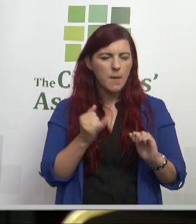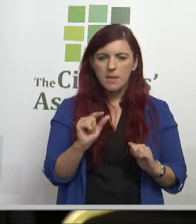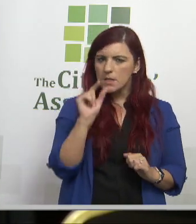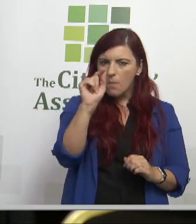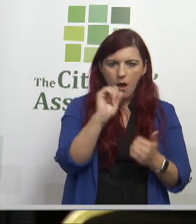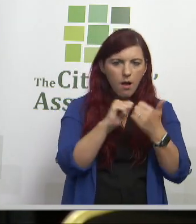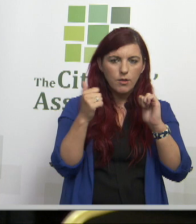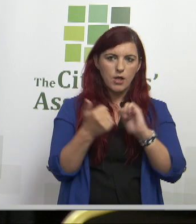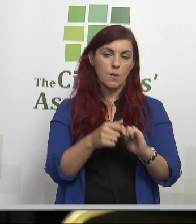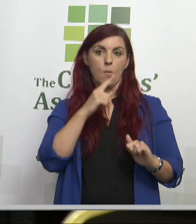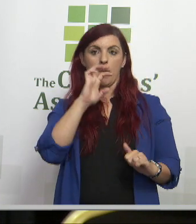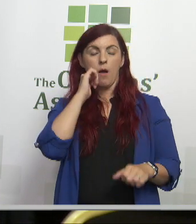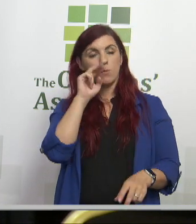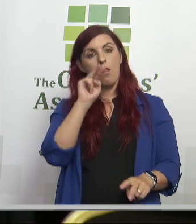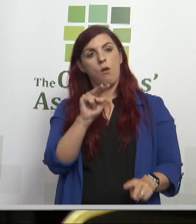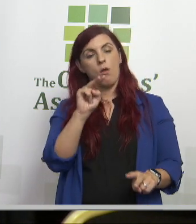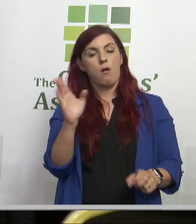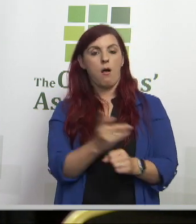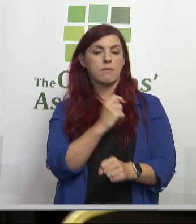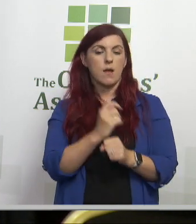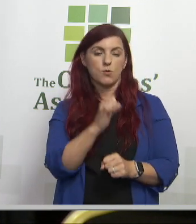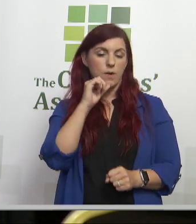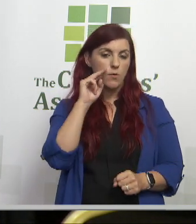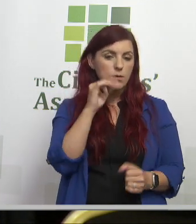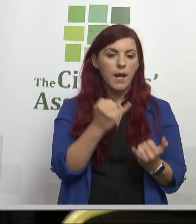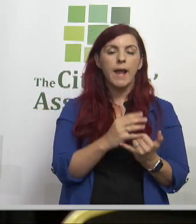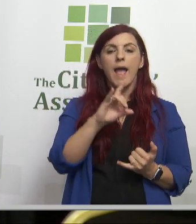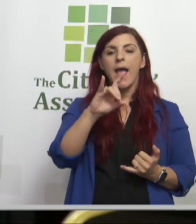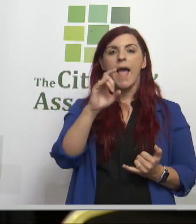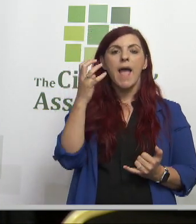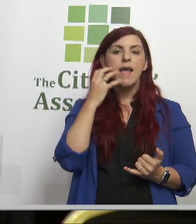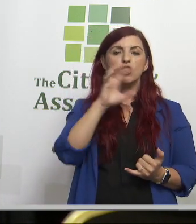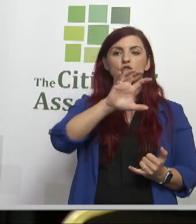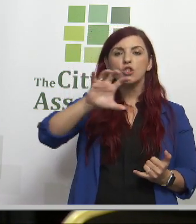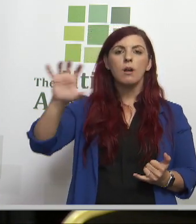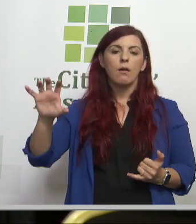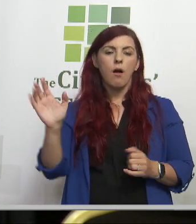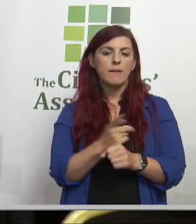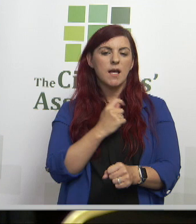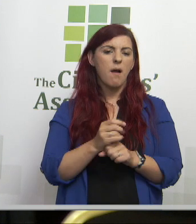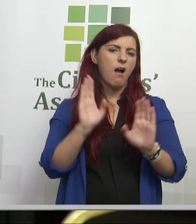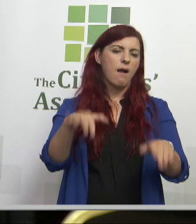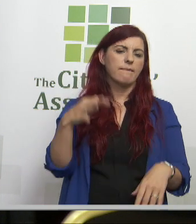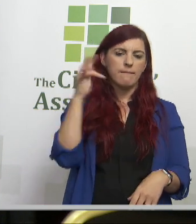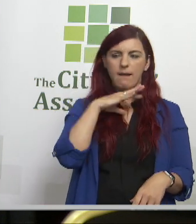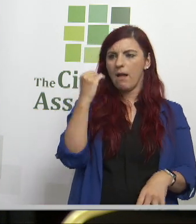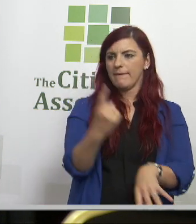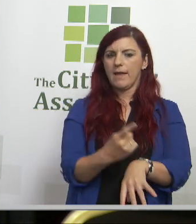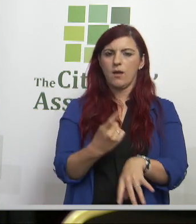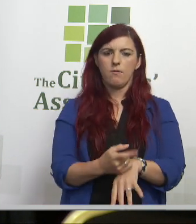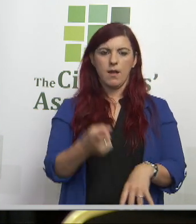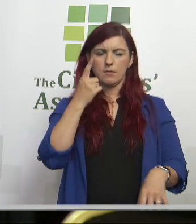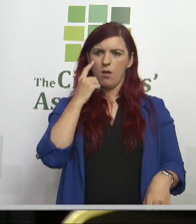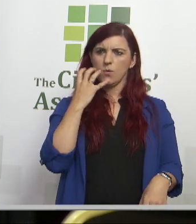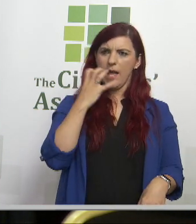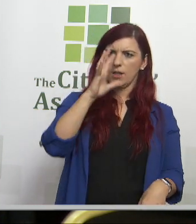changes. We look and we see loads of hedgerows everywhere, and we think, oh, sure, it's grand. Sure, what's the problem that the scientists are telling us? I looked out there and I saw loads of hedges